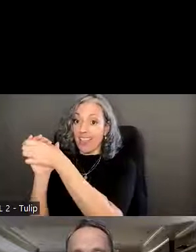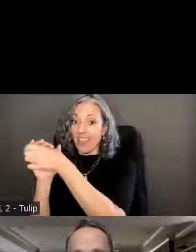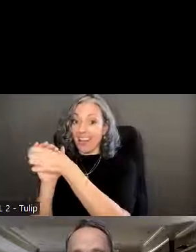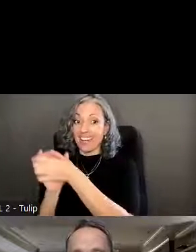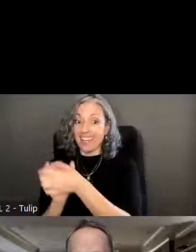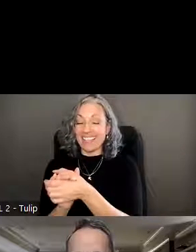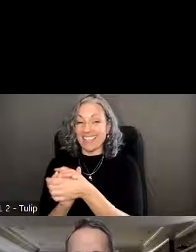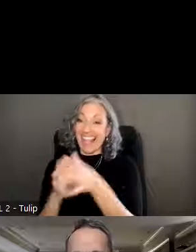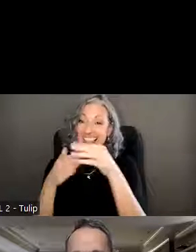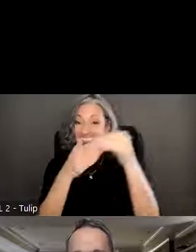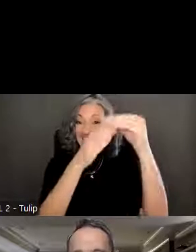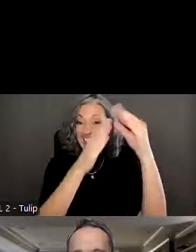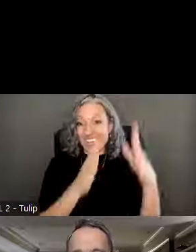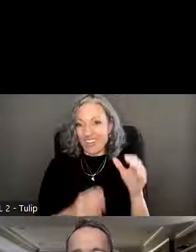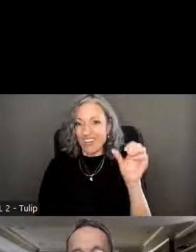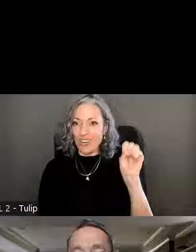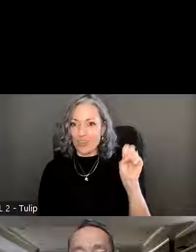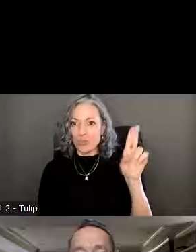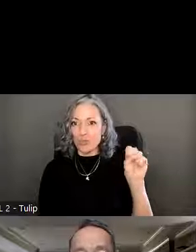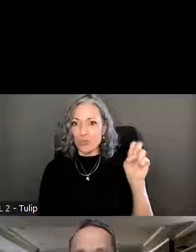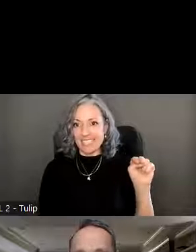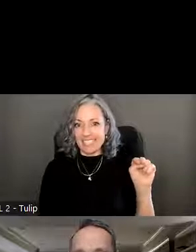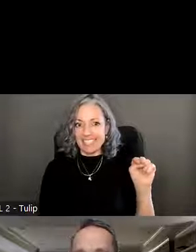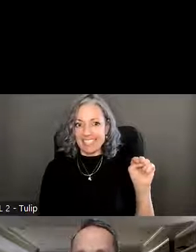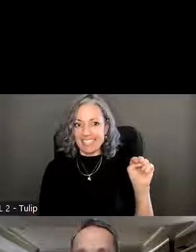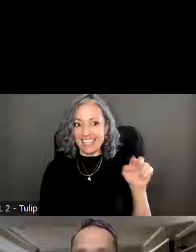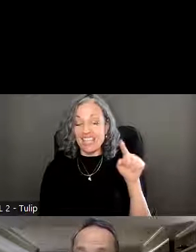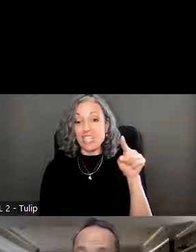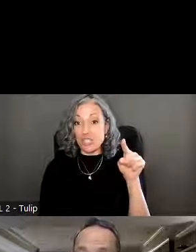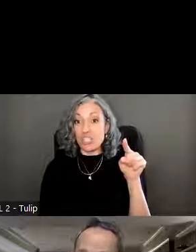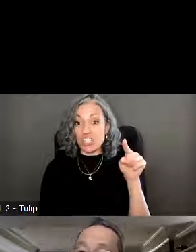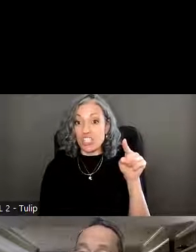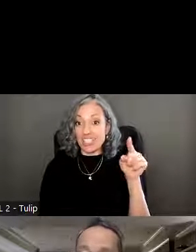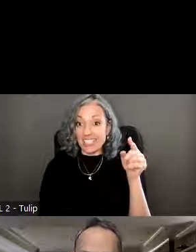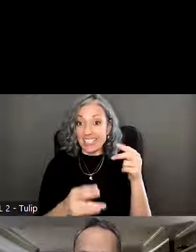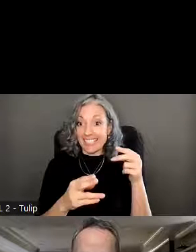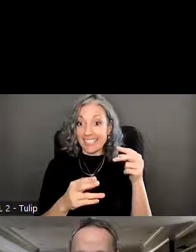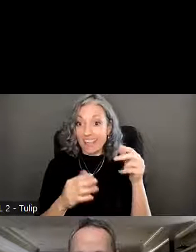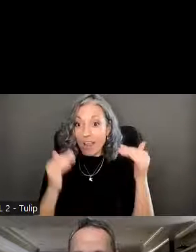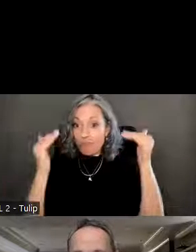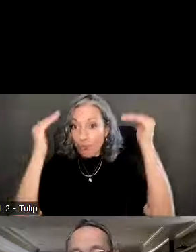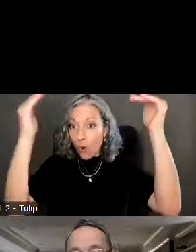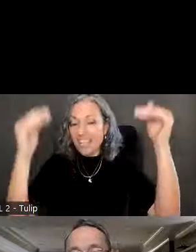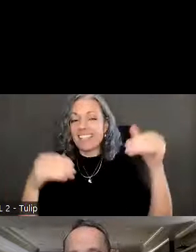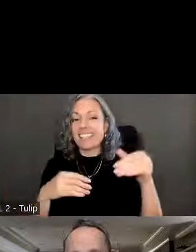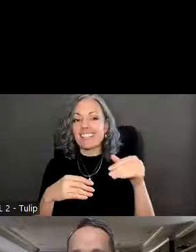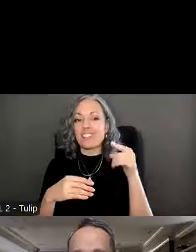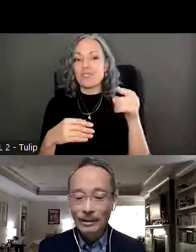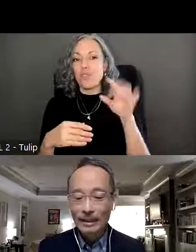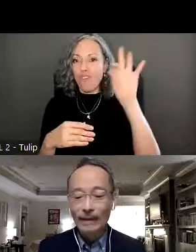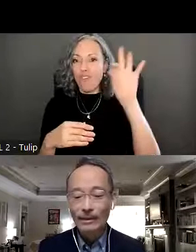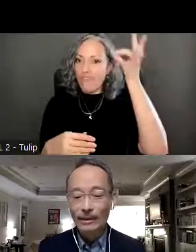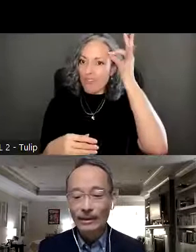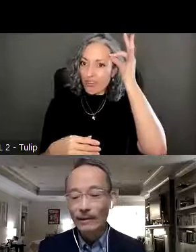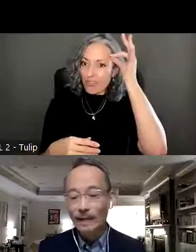fearless leader, Susan, on being promoted and appointed to the Federal